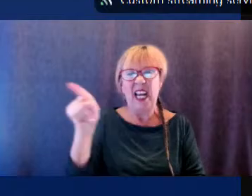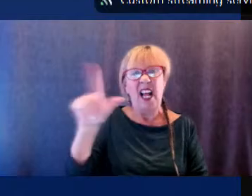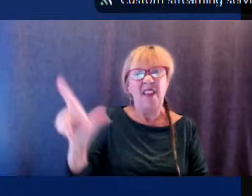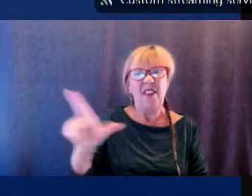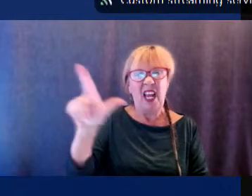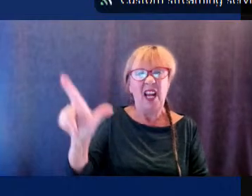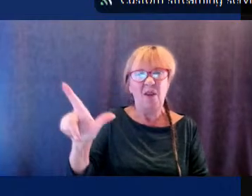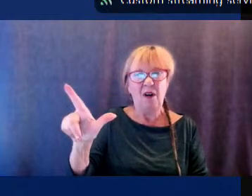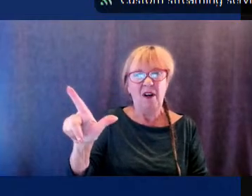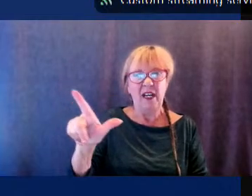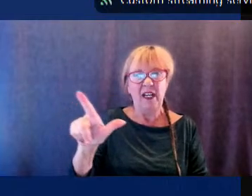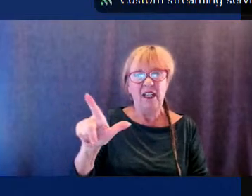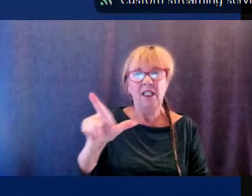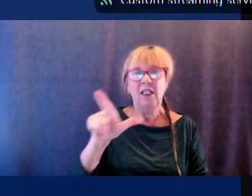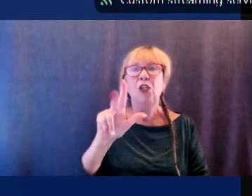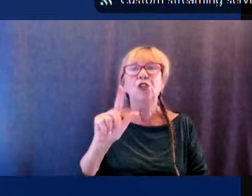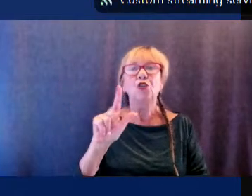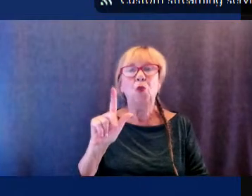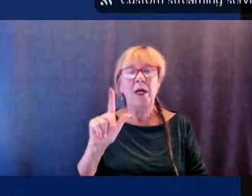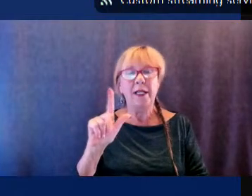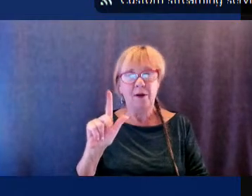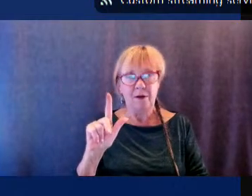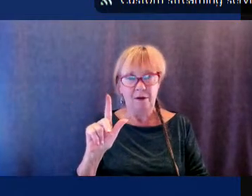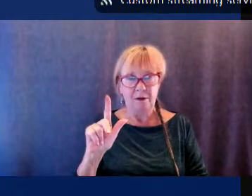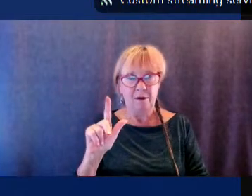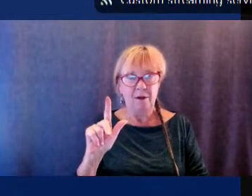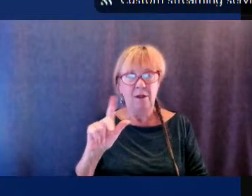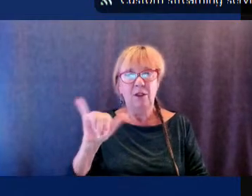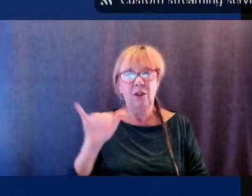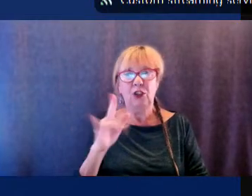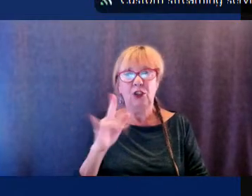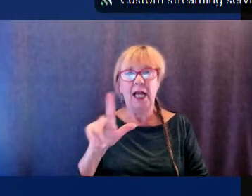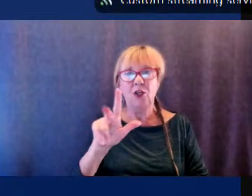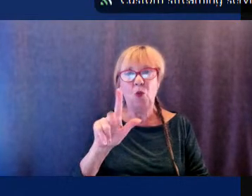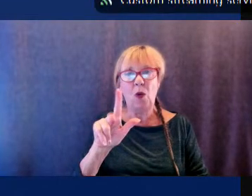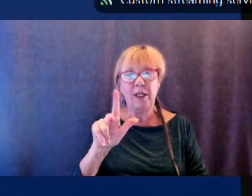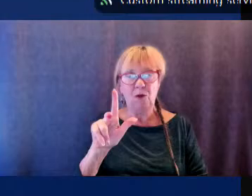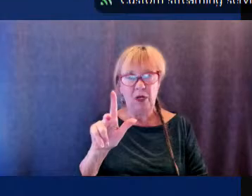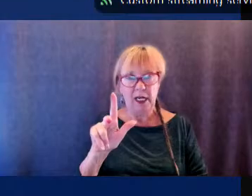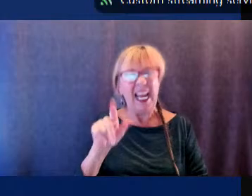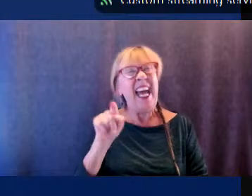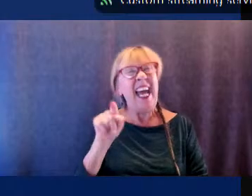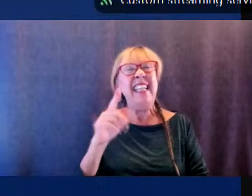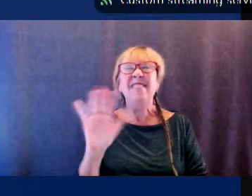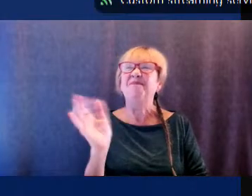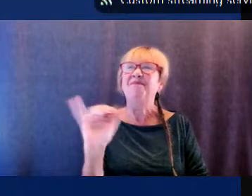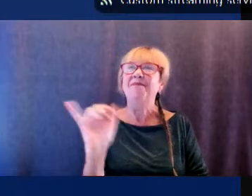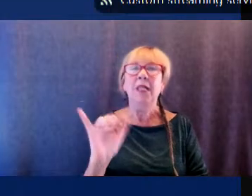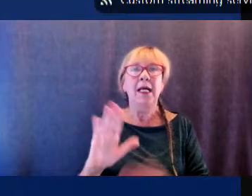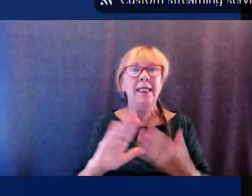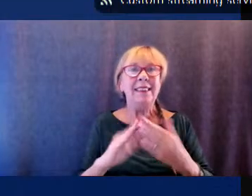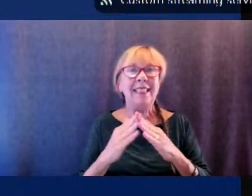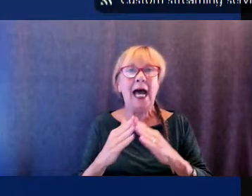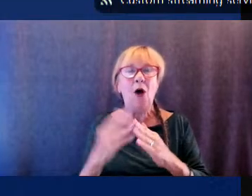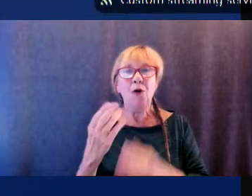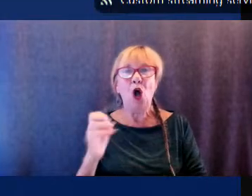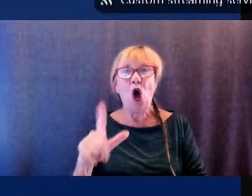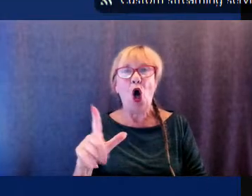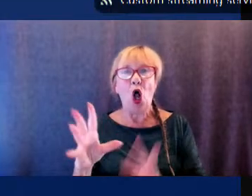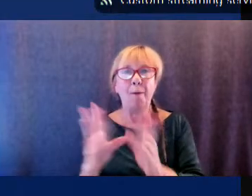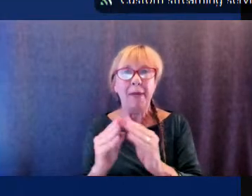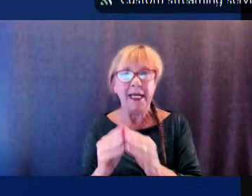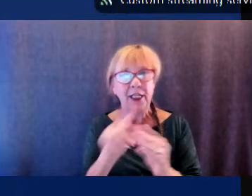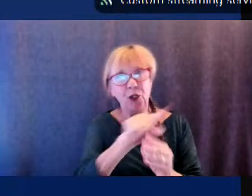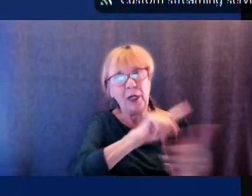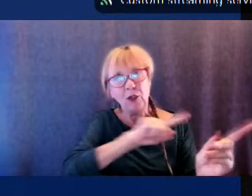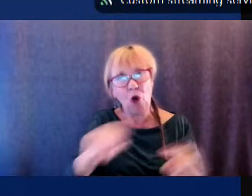23rd, from 6 p.m. to 8 p.m. And that's essentially like a town hall meeting. You can come, be able to answer some of the same